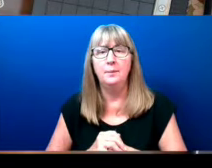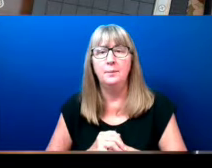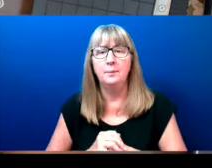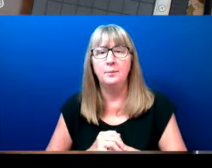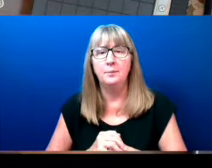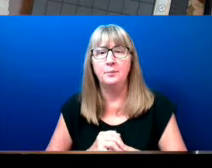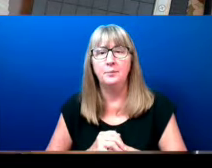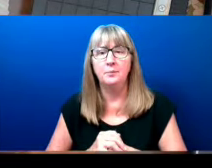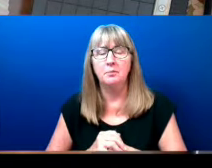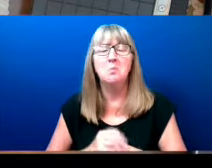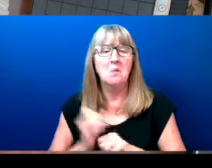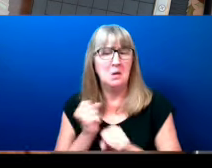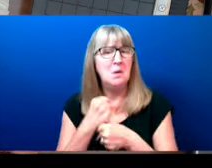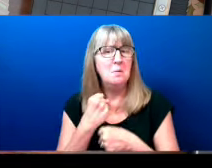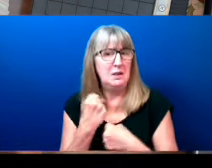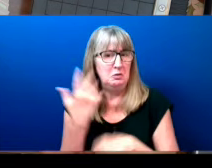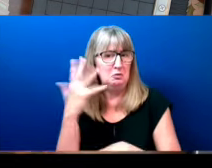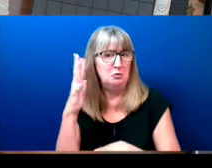Let's do